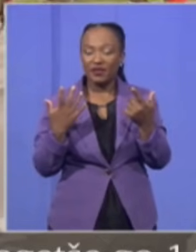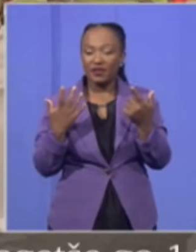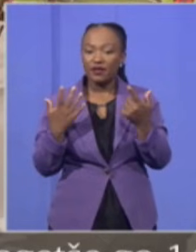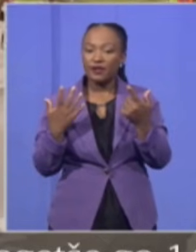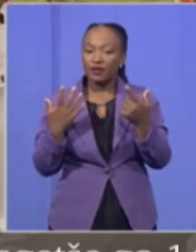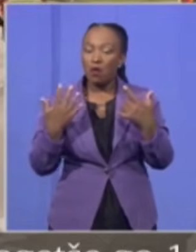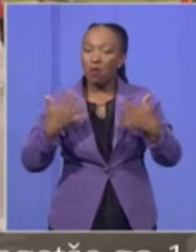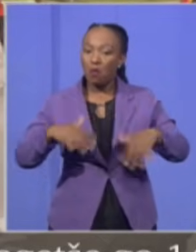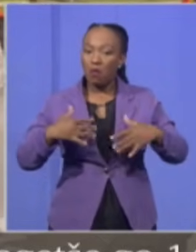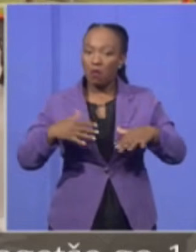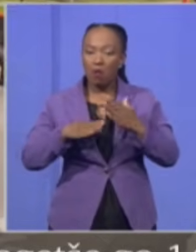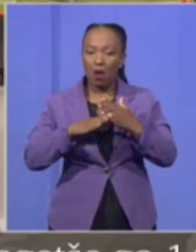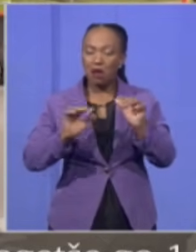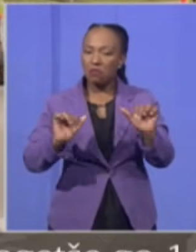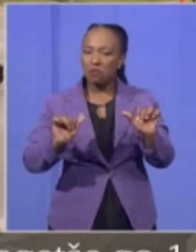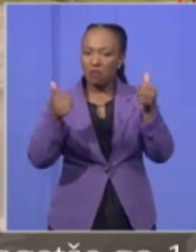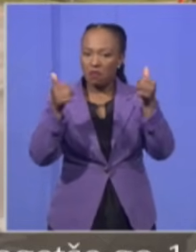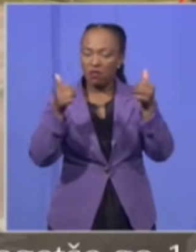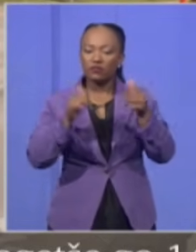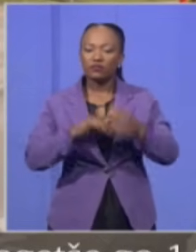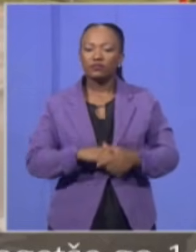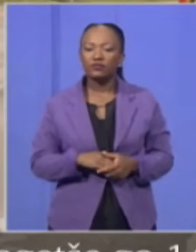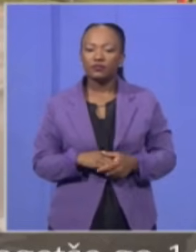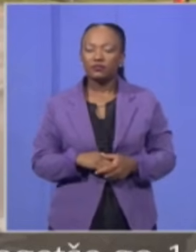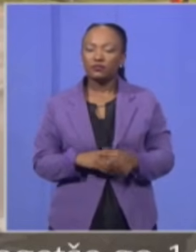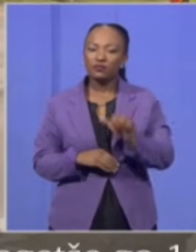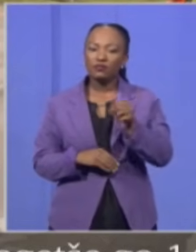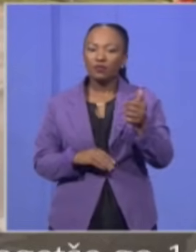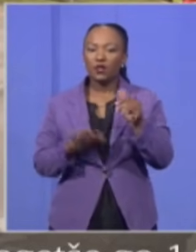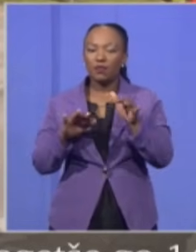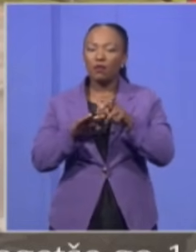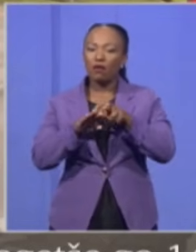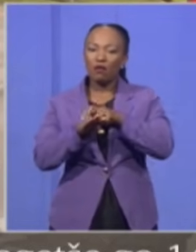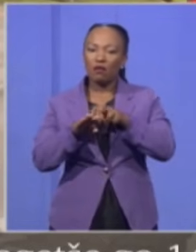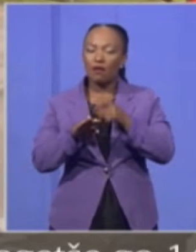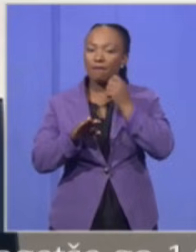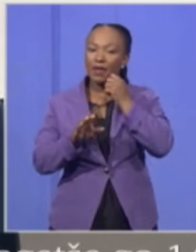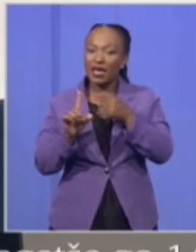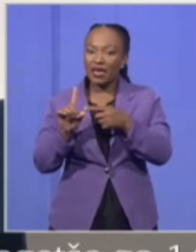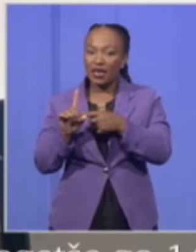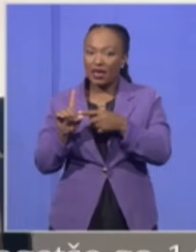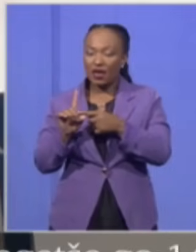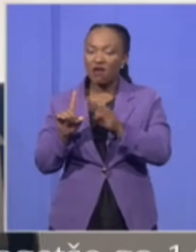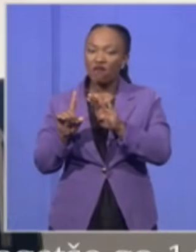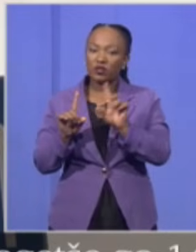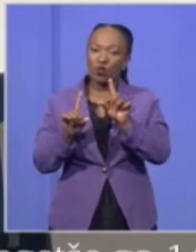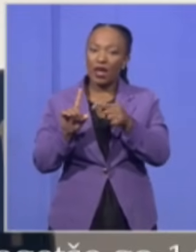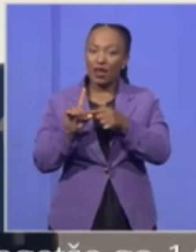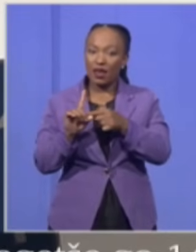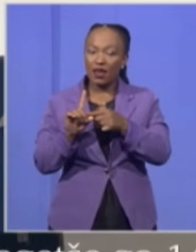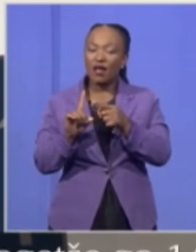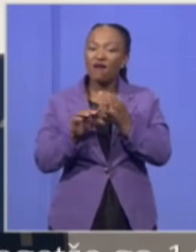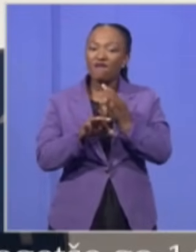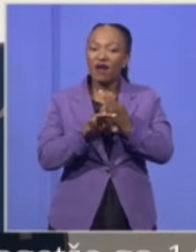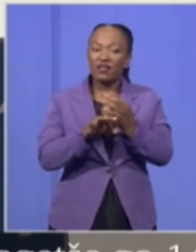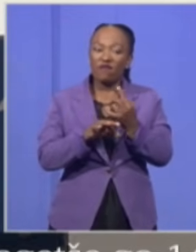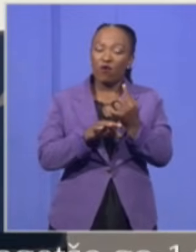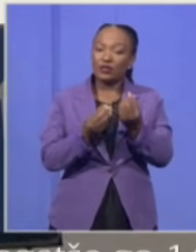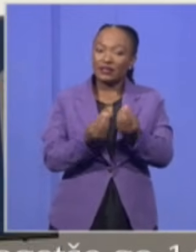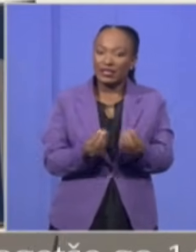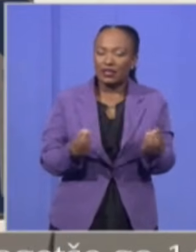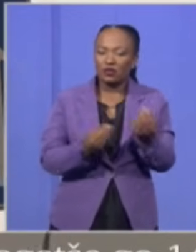did a wonderful job. Bjale ka banamedi ba bangwe monna wa mengwaga e 14 e le go gape papa go bana ba babedi o re ge